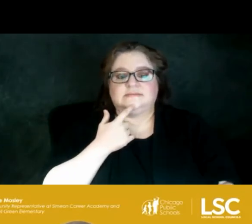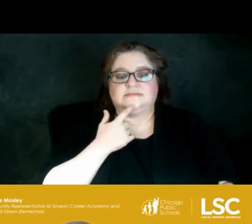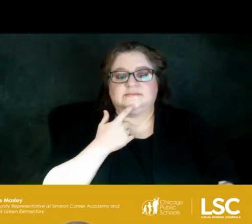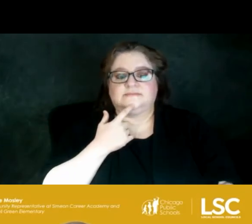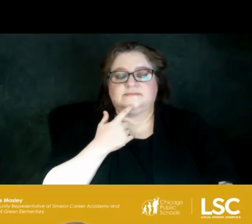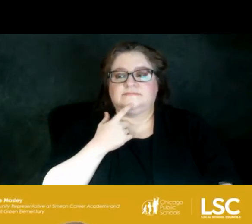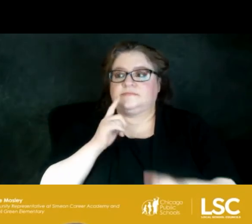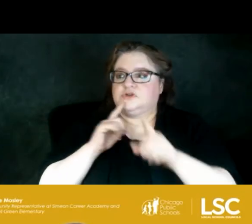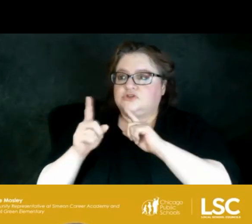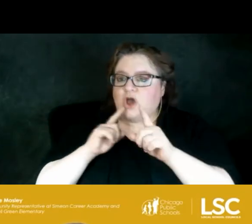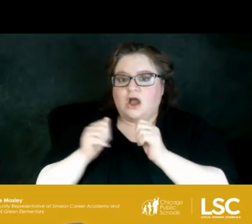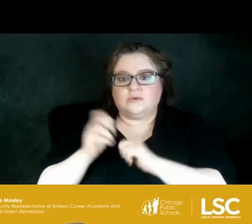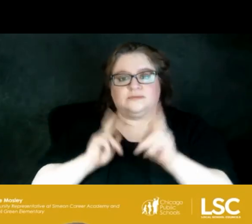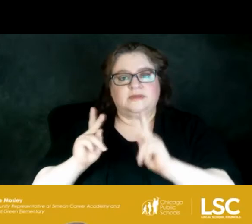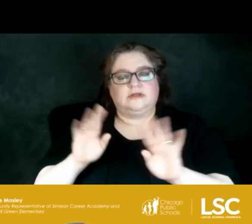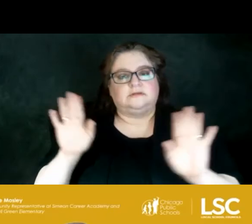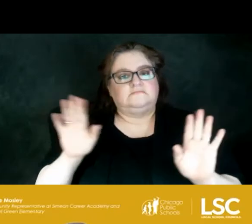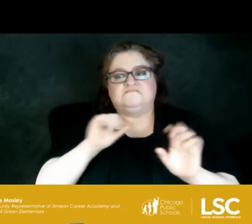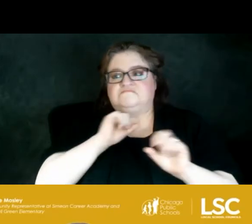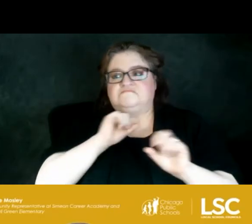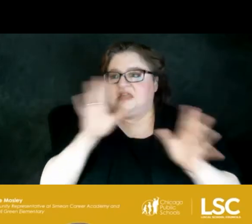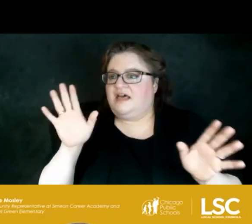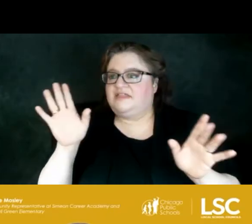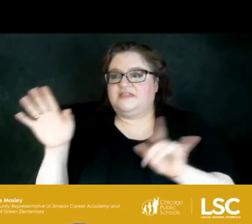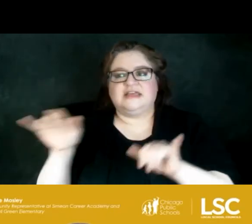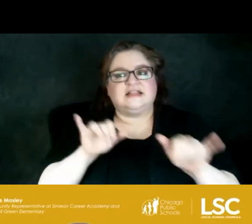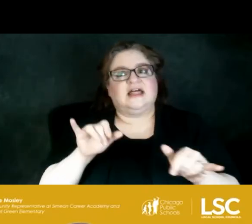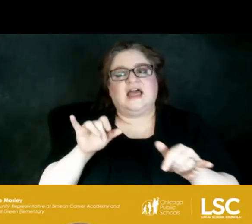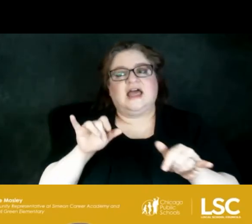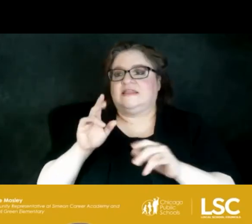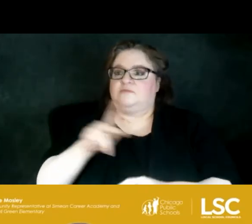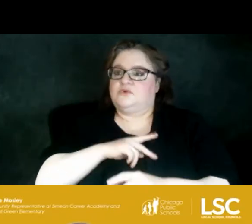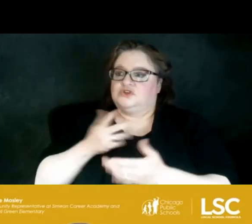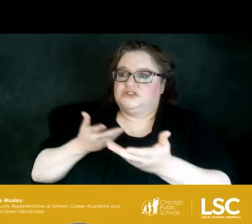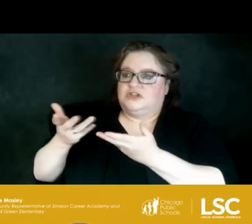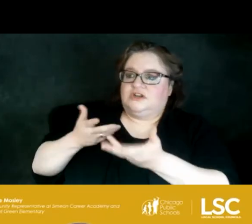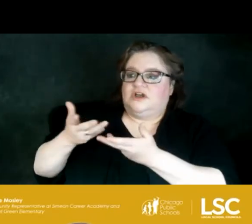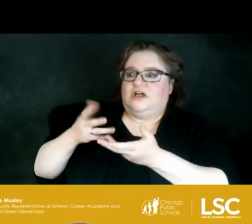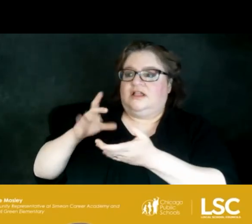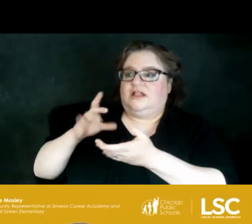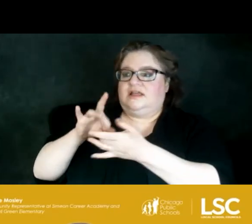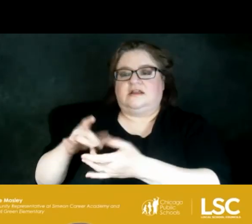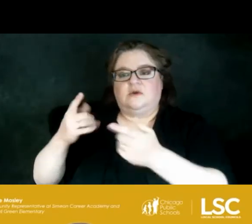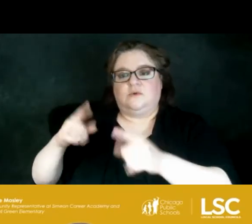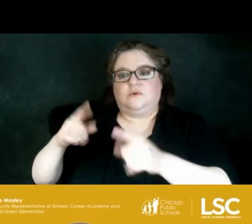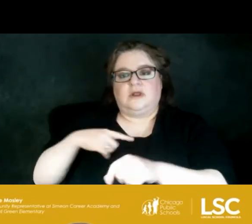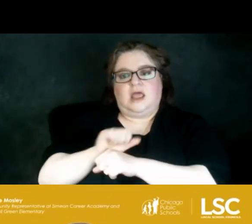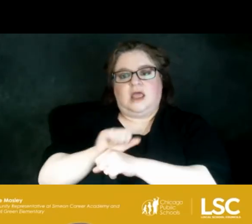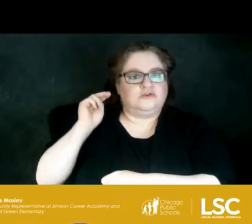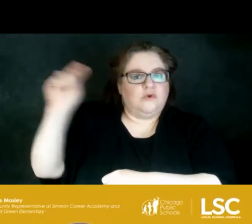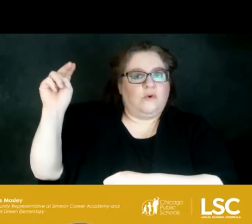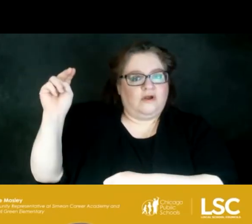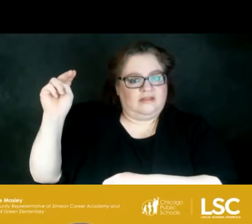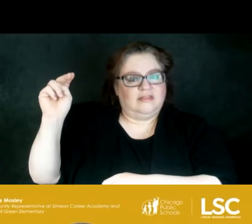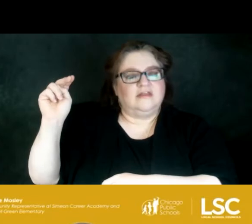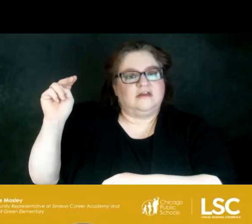to people. That there's nothing like that personal connection. When I work far north, and so I'm